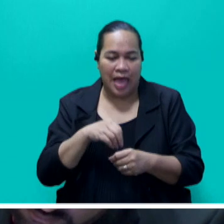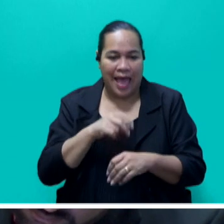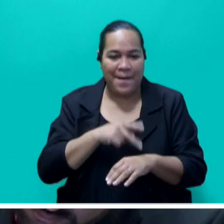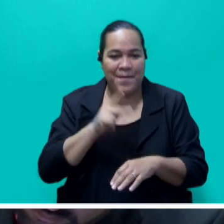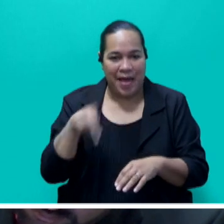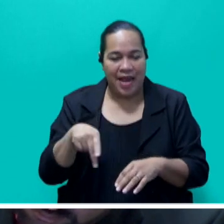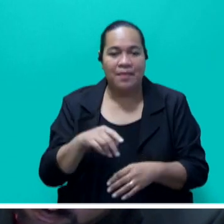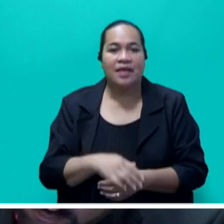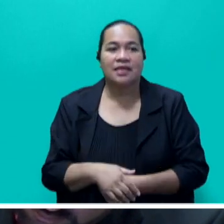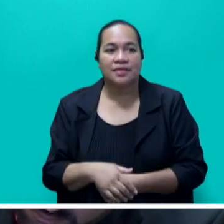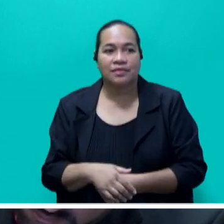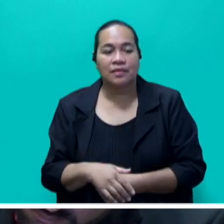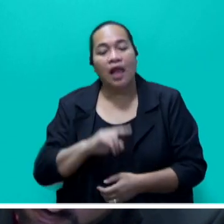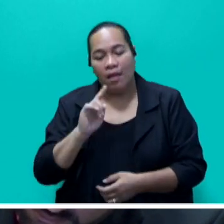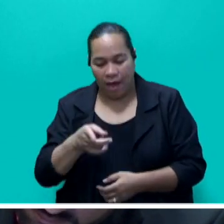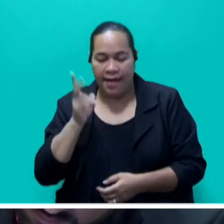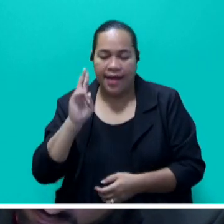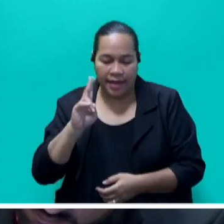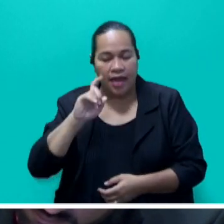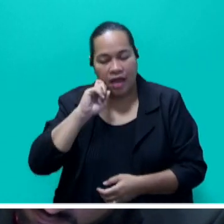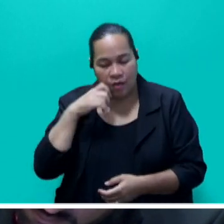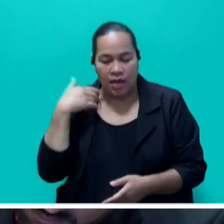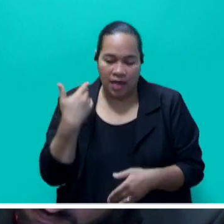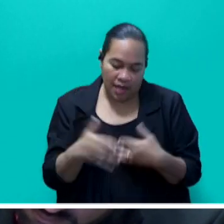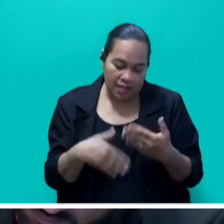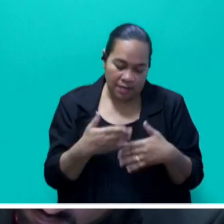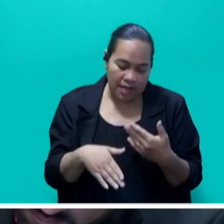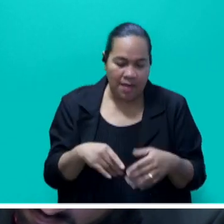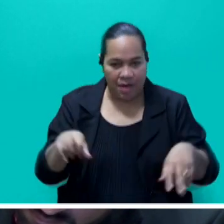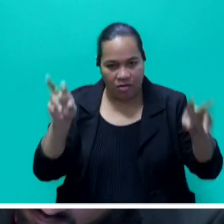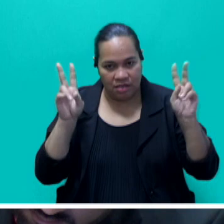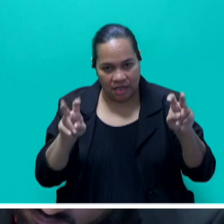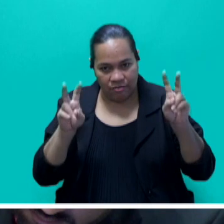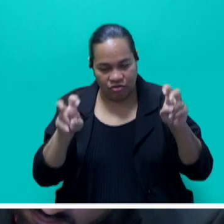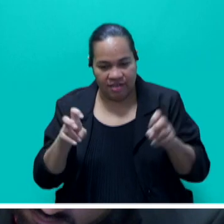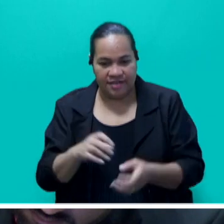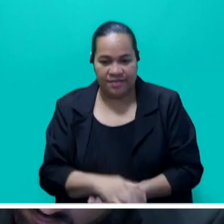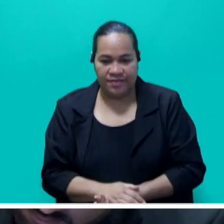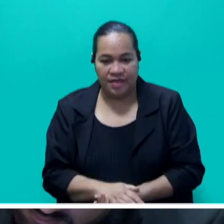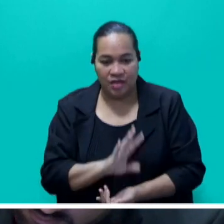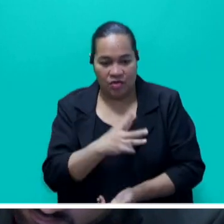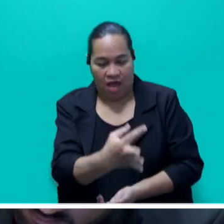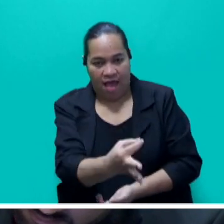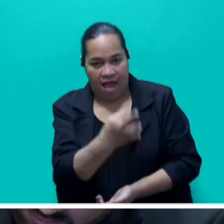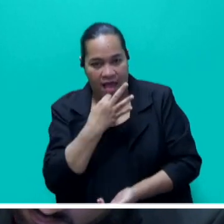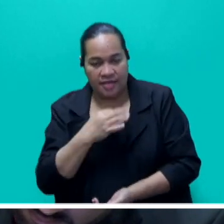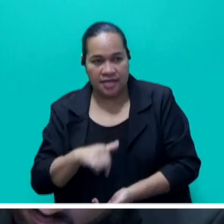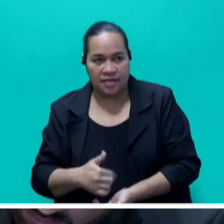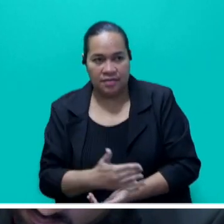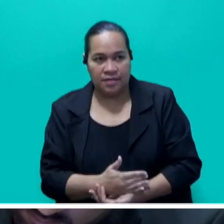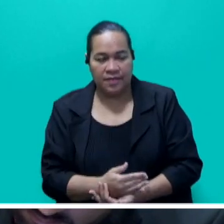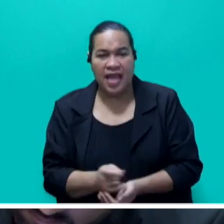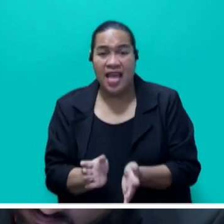but I will go through the subject that is being asked this morning. In